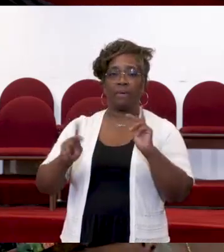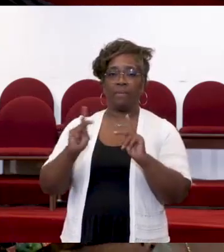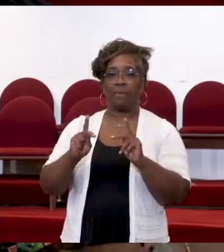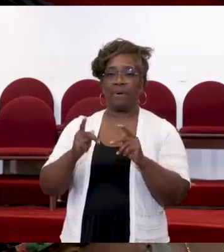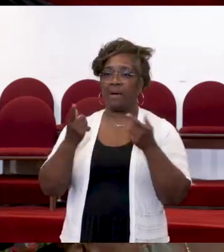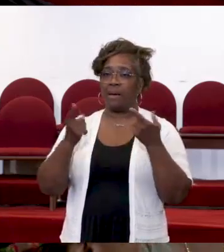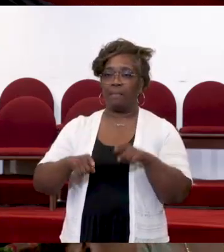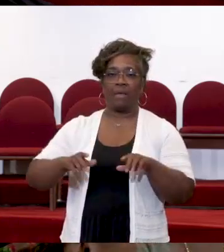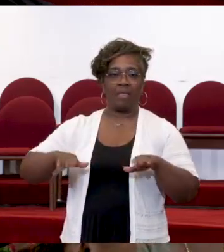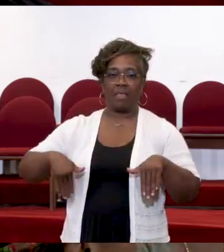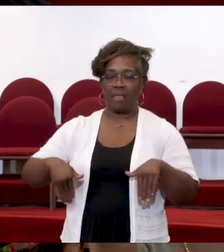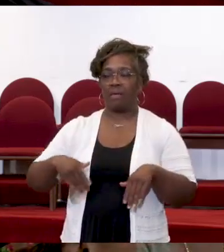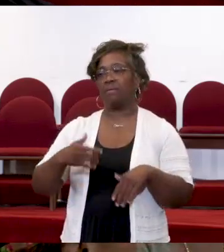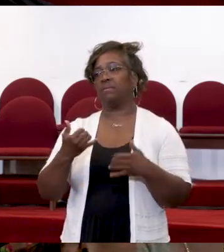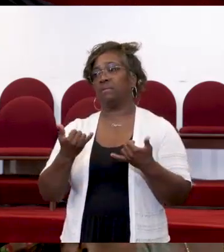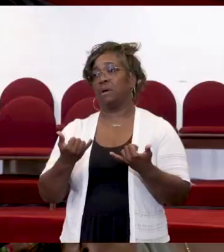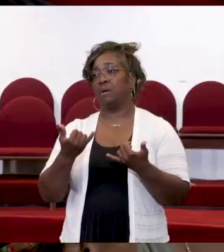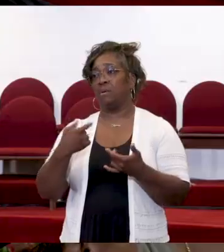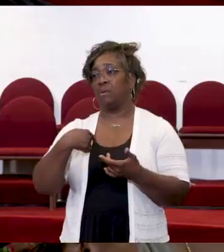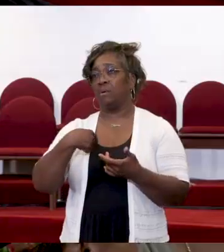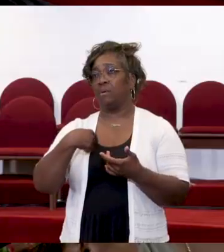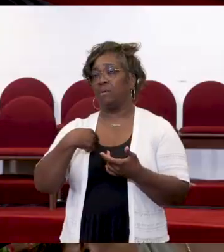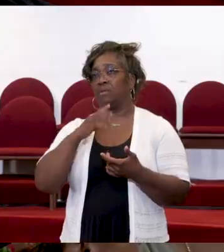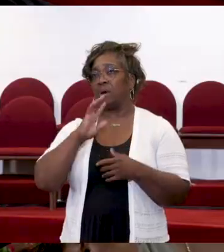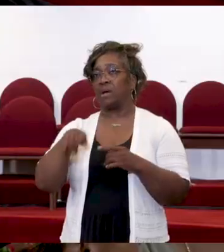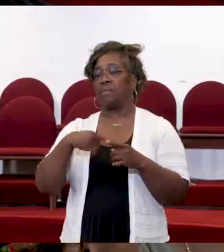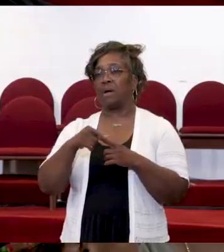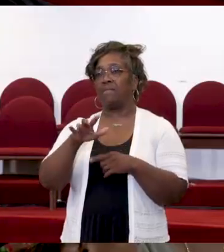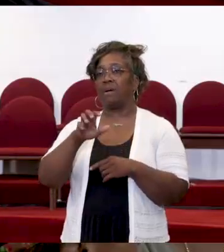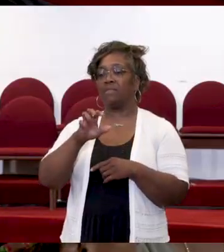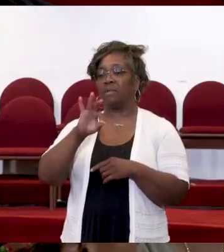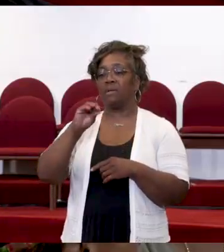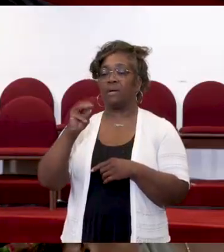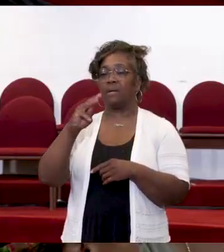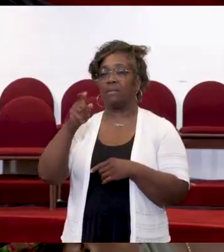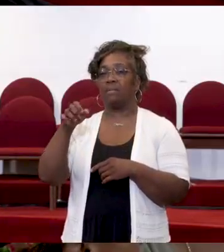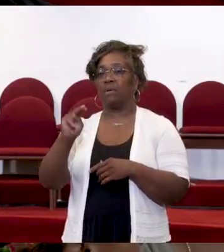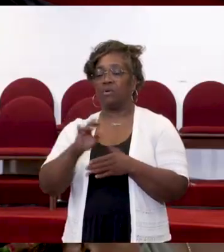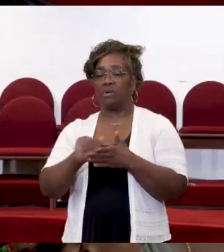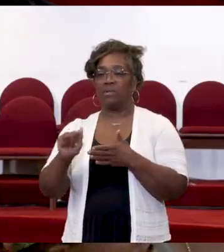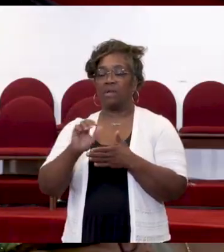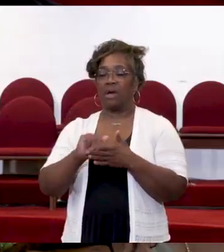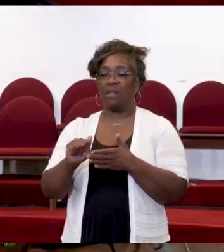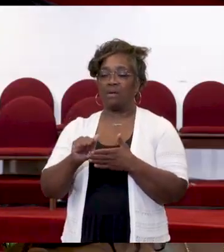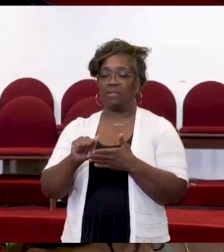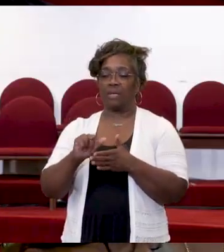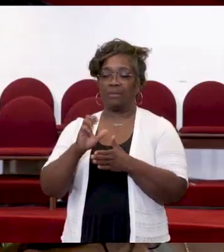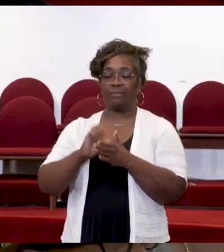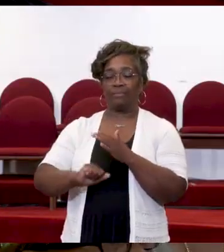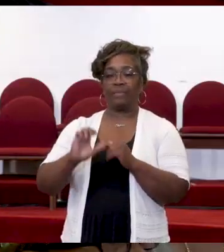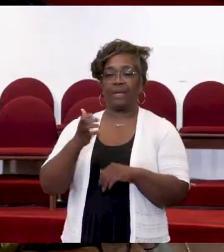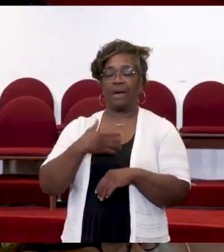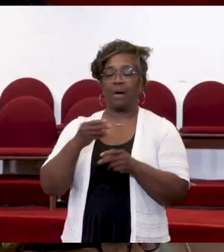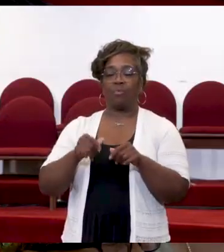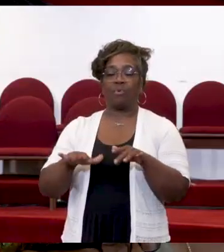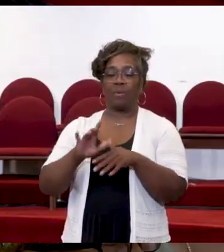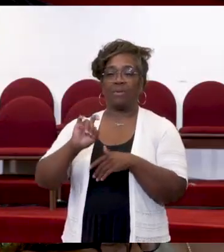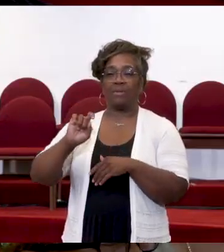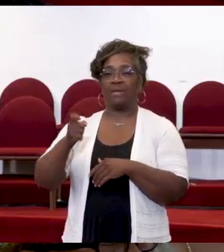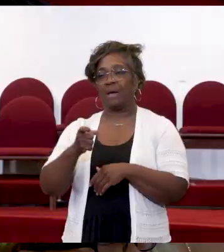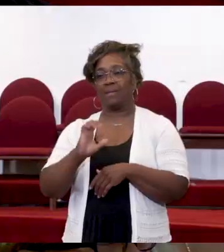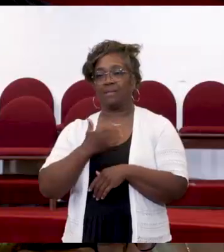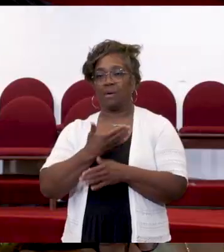now we're talking $590 million that were taken out of our property taxes that, as you know, was a loss to our schools,